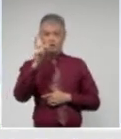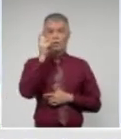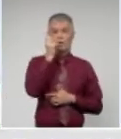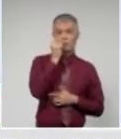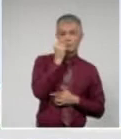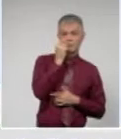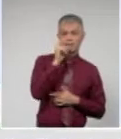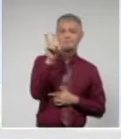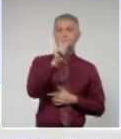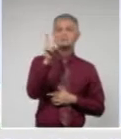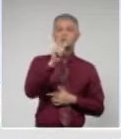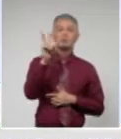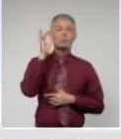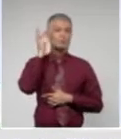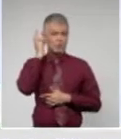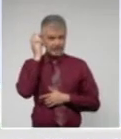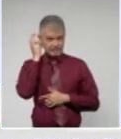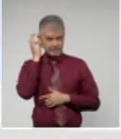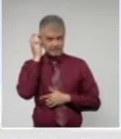Overall,